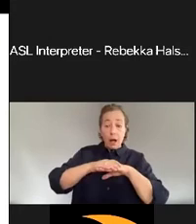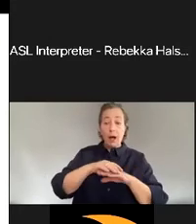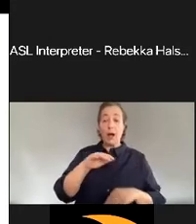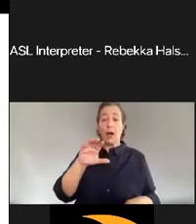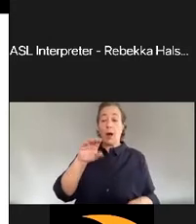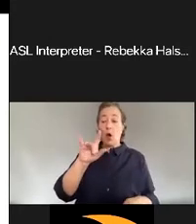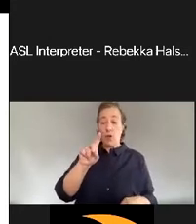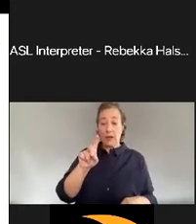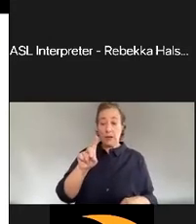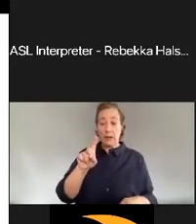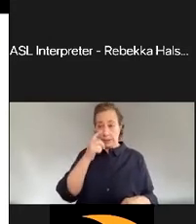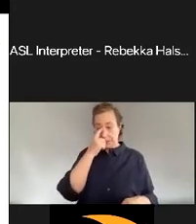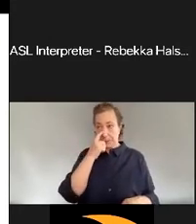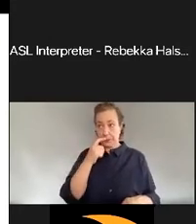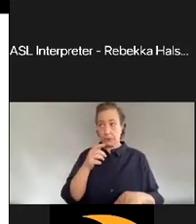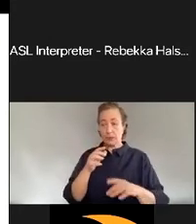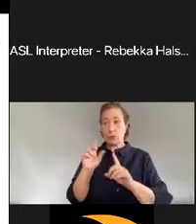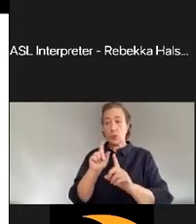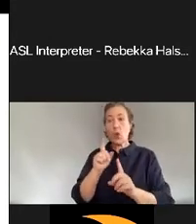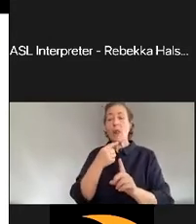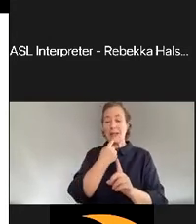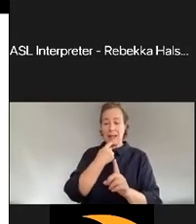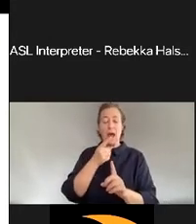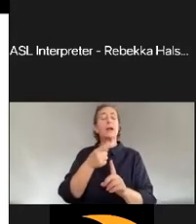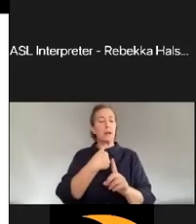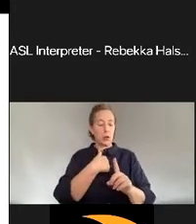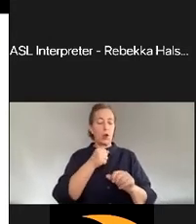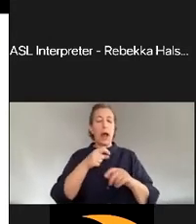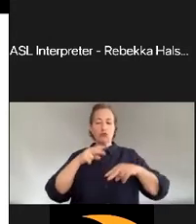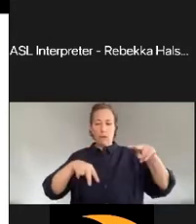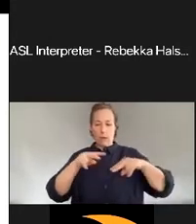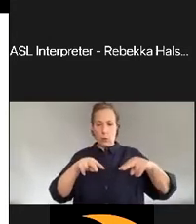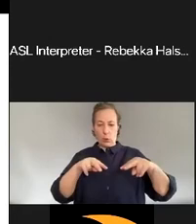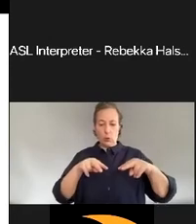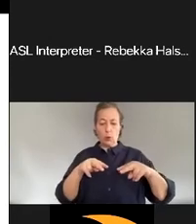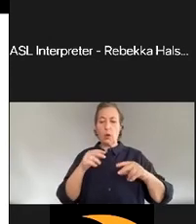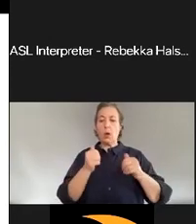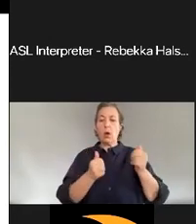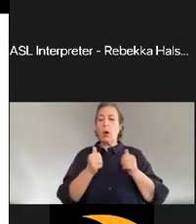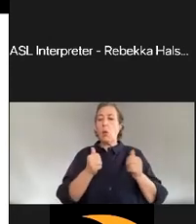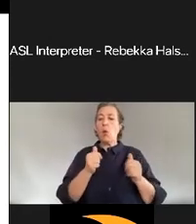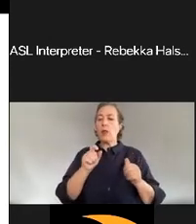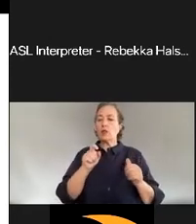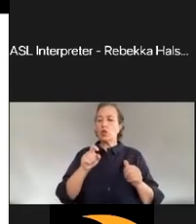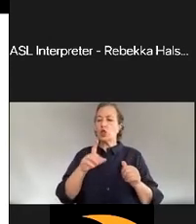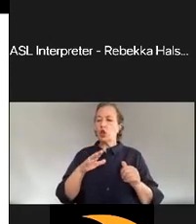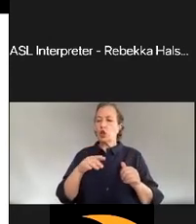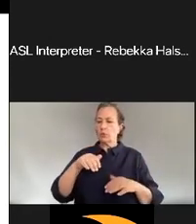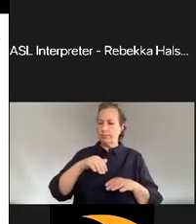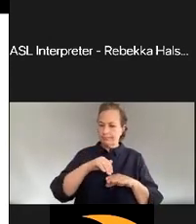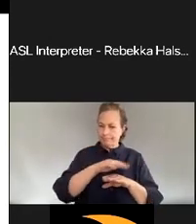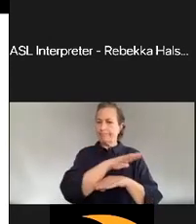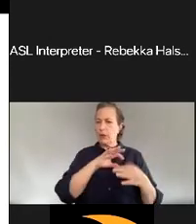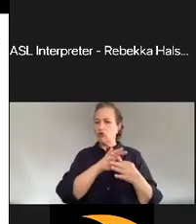people were able to have a custody review of whether or not they should be released from immigration detention if they